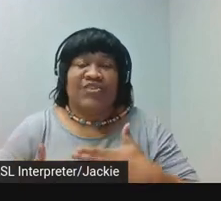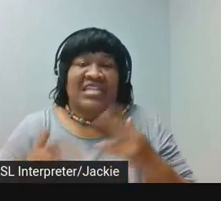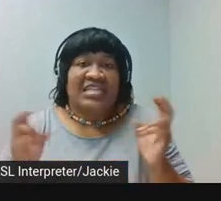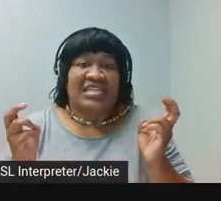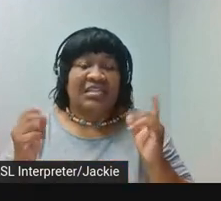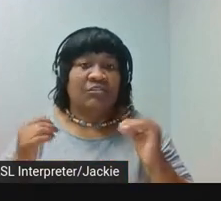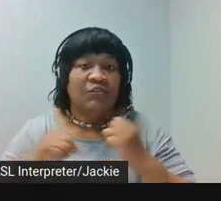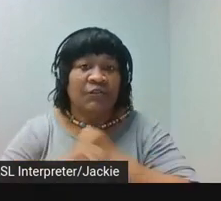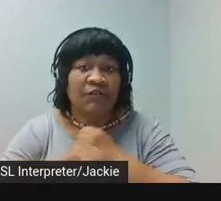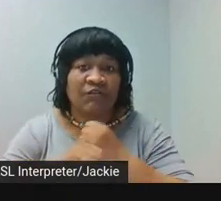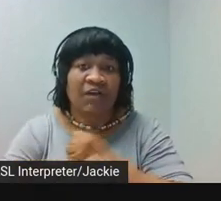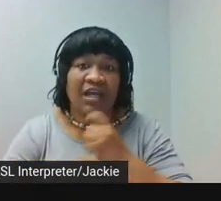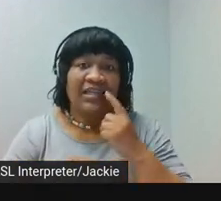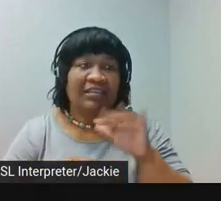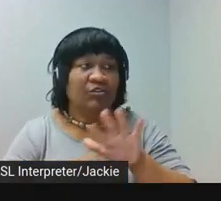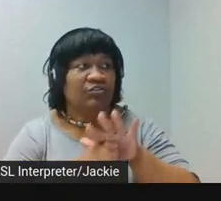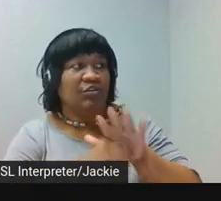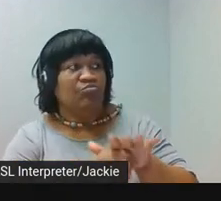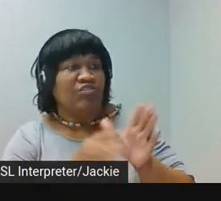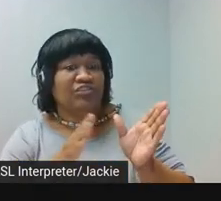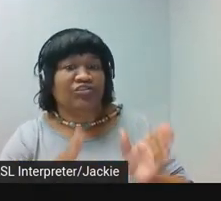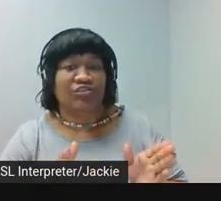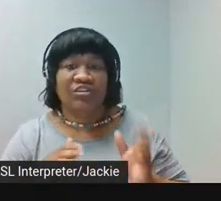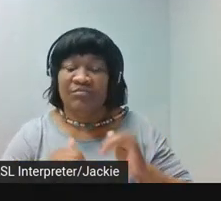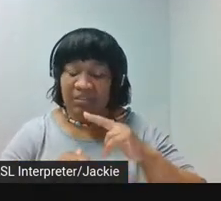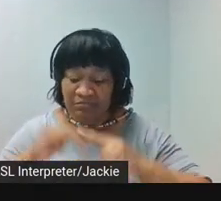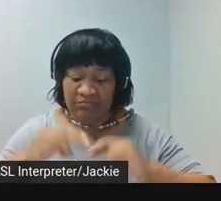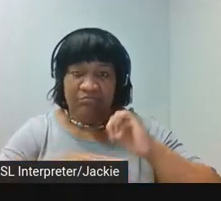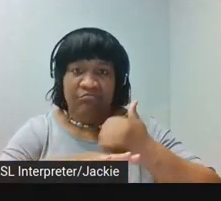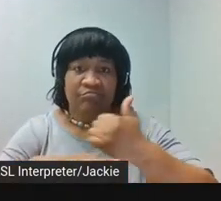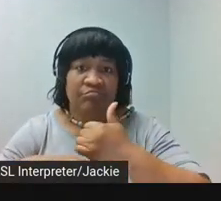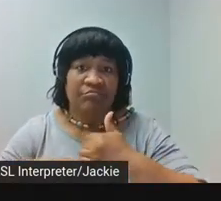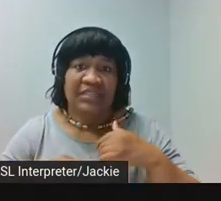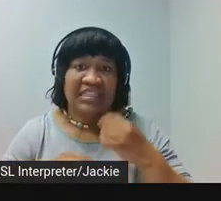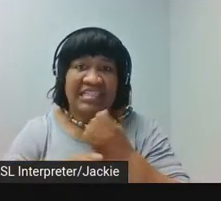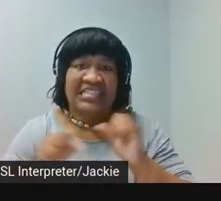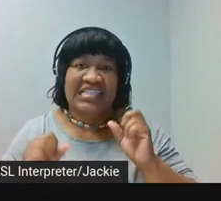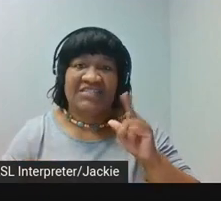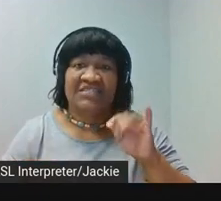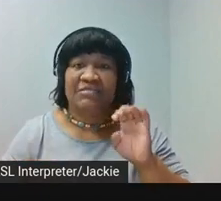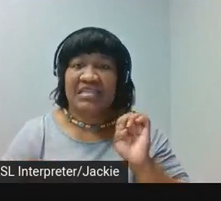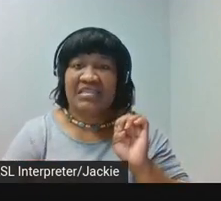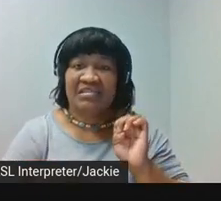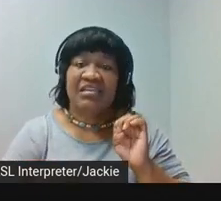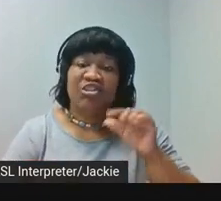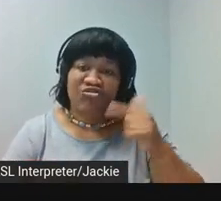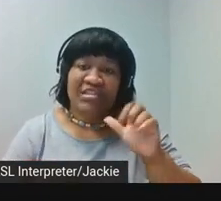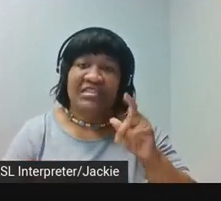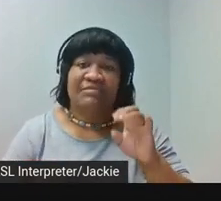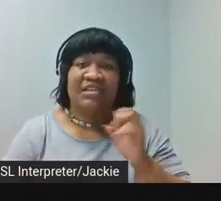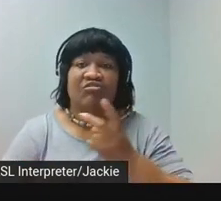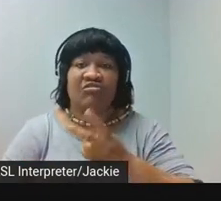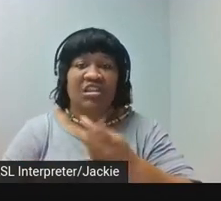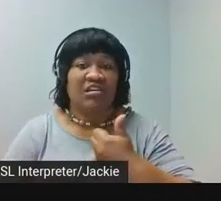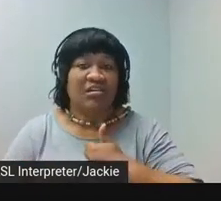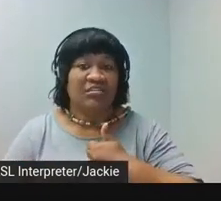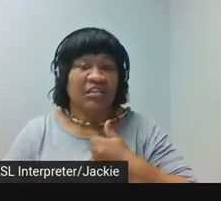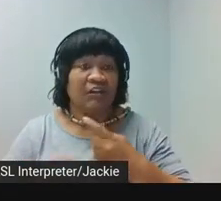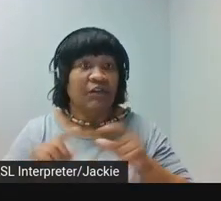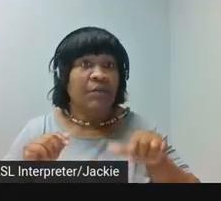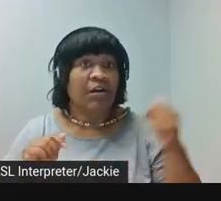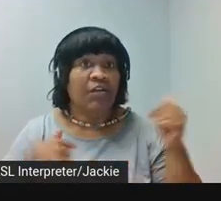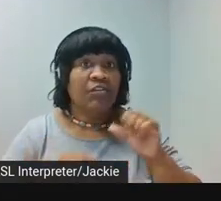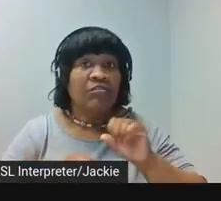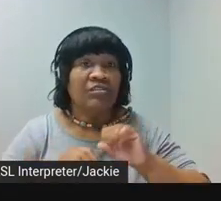fight a common oppressor other than constructing these spaces that allow us to take care of ourselves away from a system that